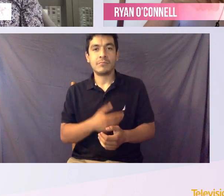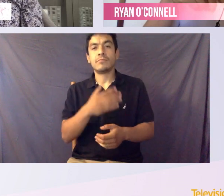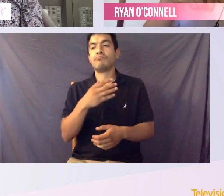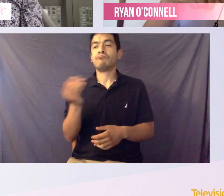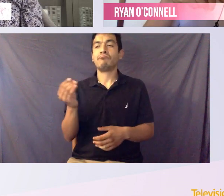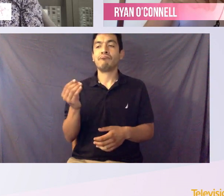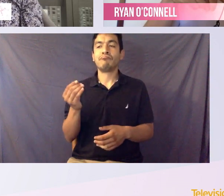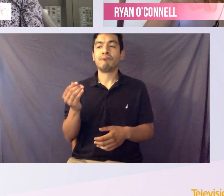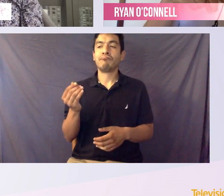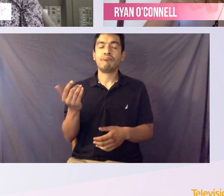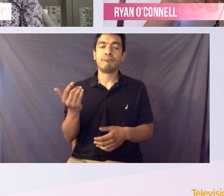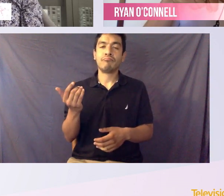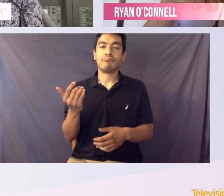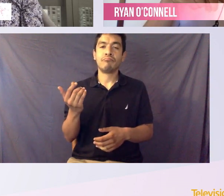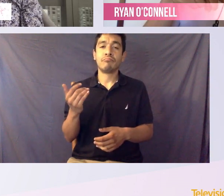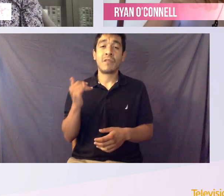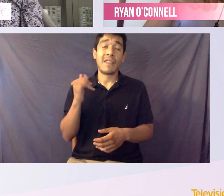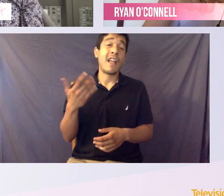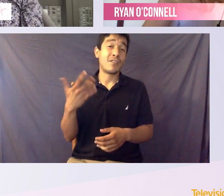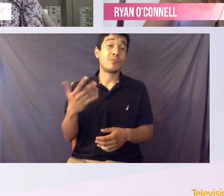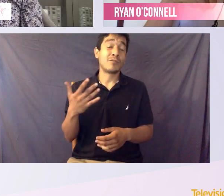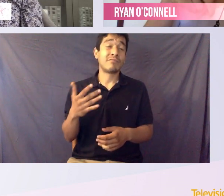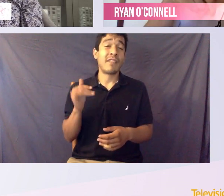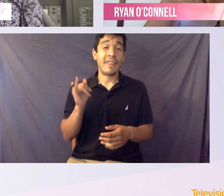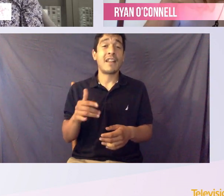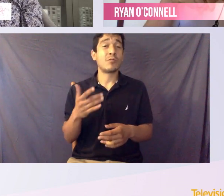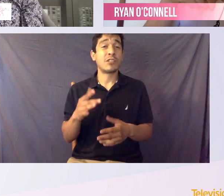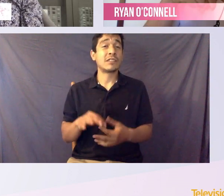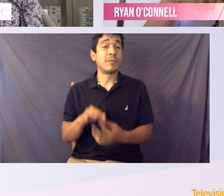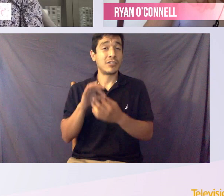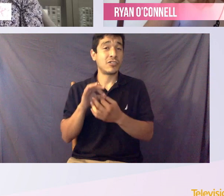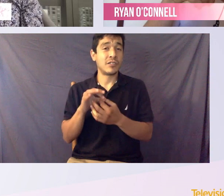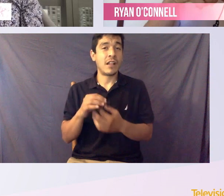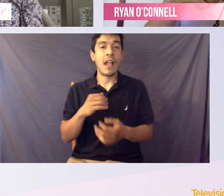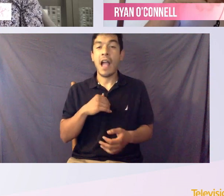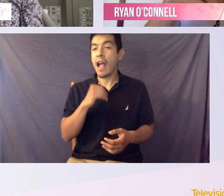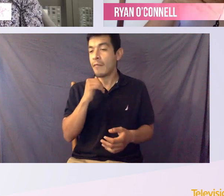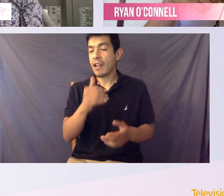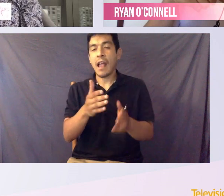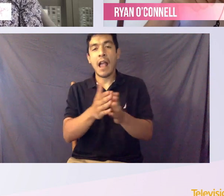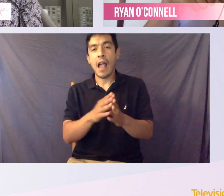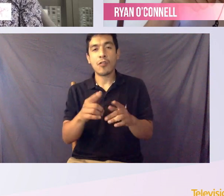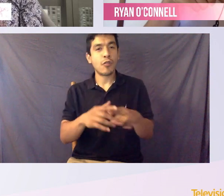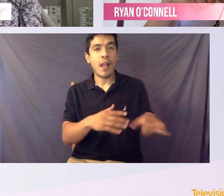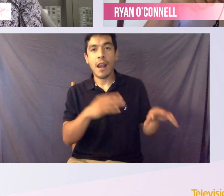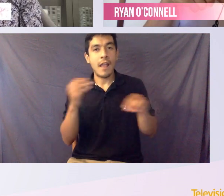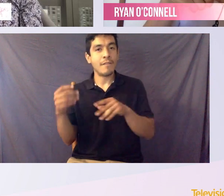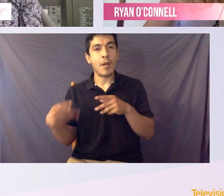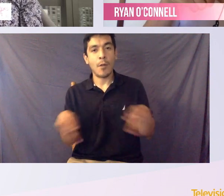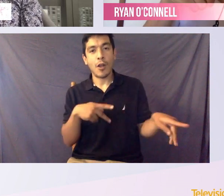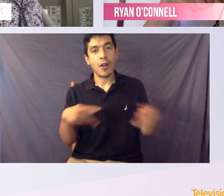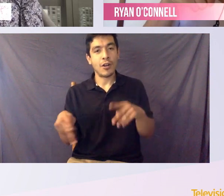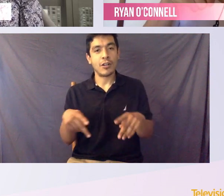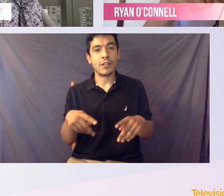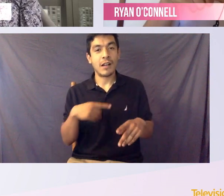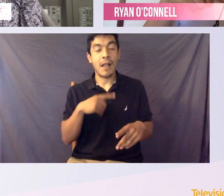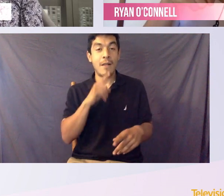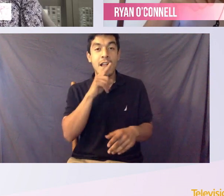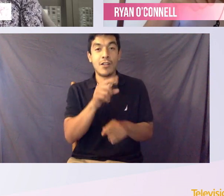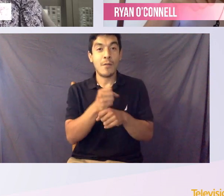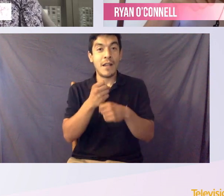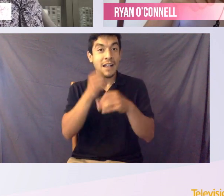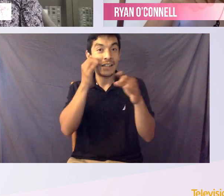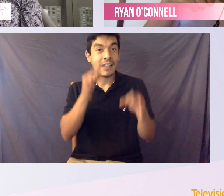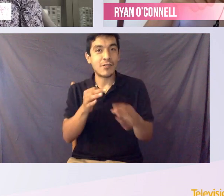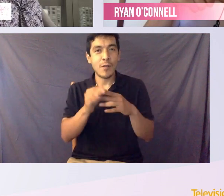And that's pretty remarkable. You know, it's like we're not being asked to leave the party. We're making the decision to be the